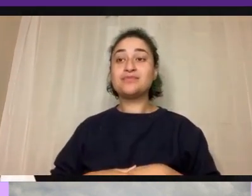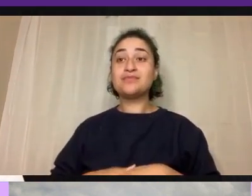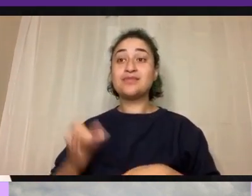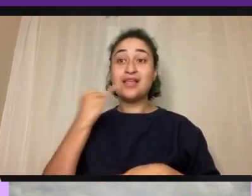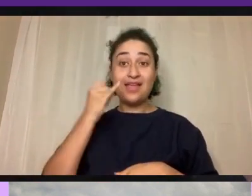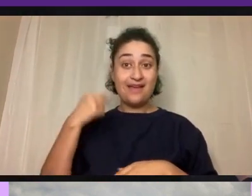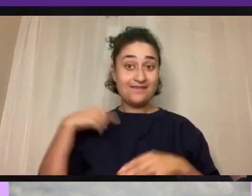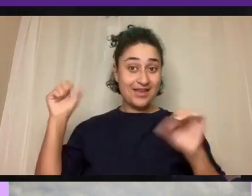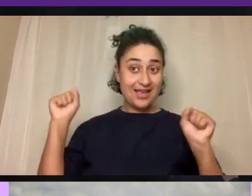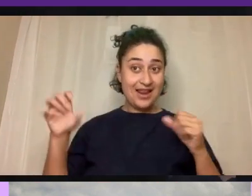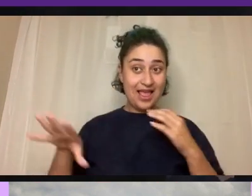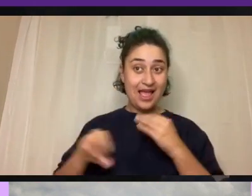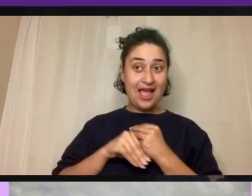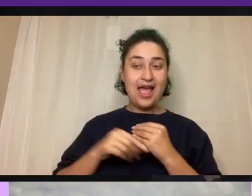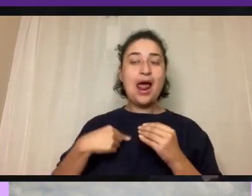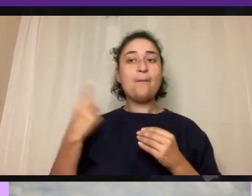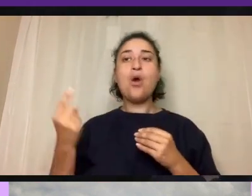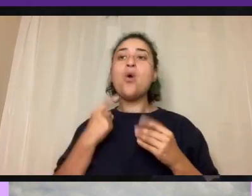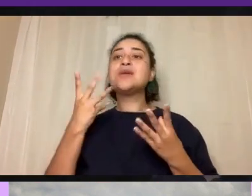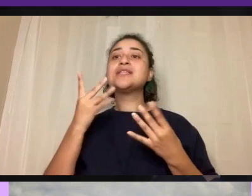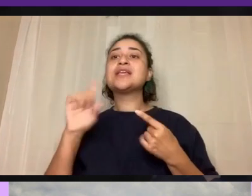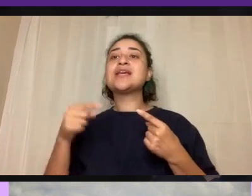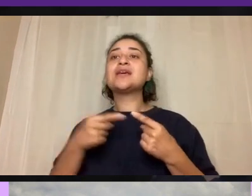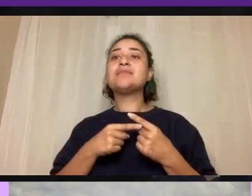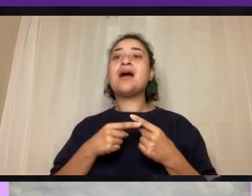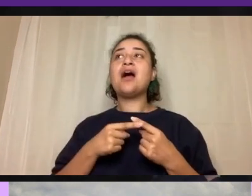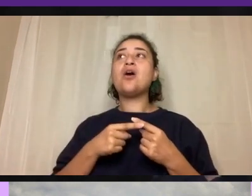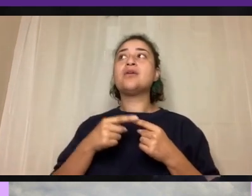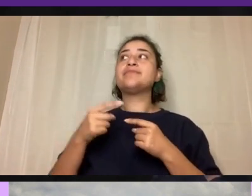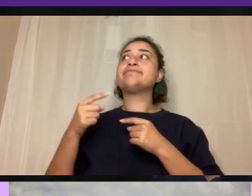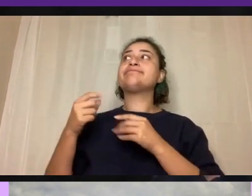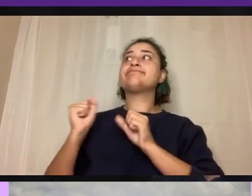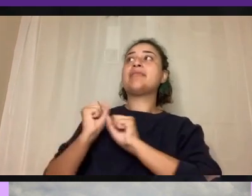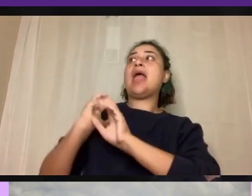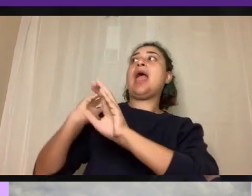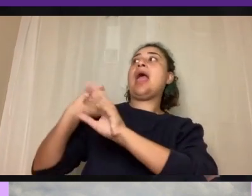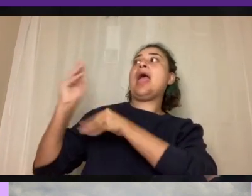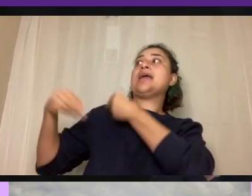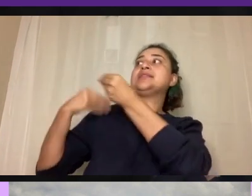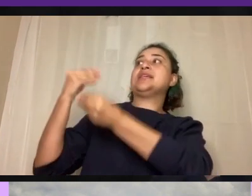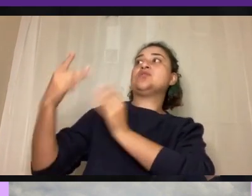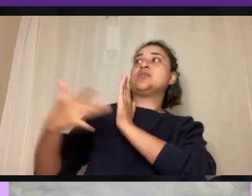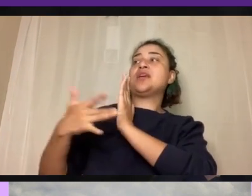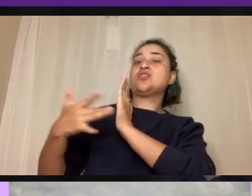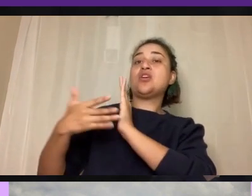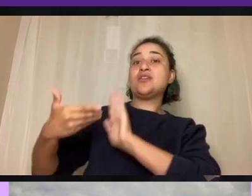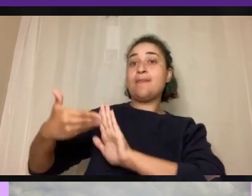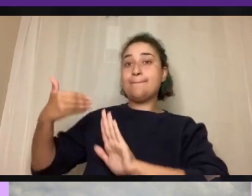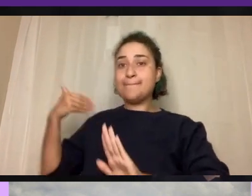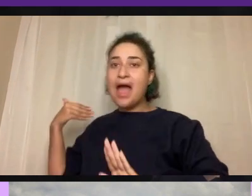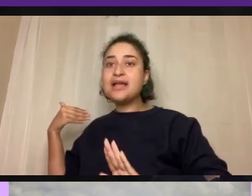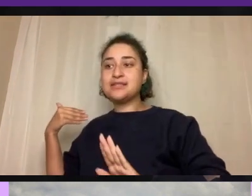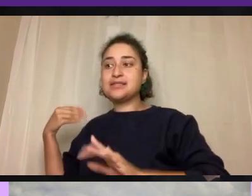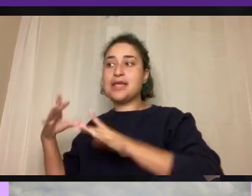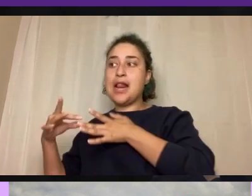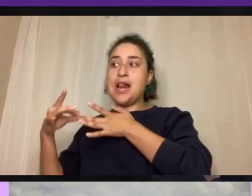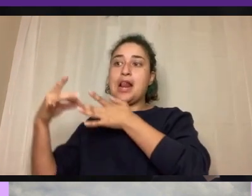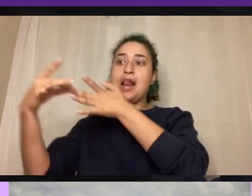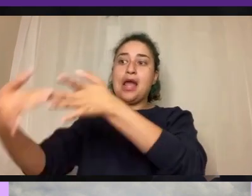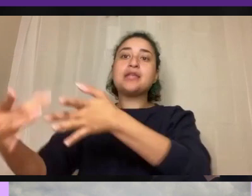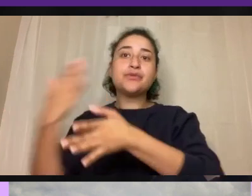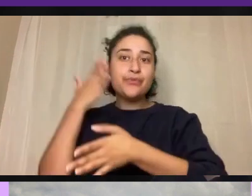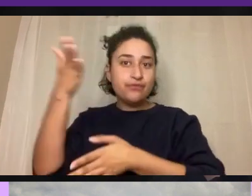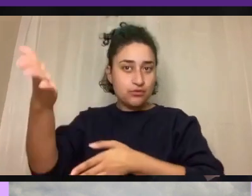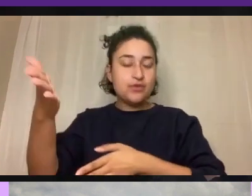like I'm always also thinking about ancestral technologies, right? The past is the future. That's a certainty, right? I'm always